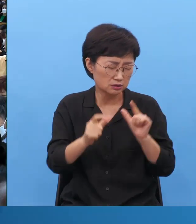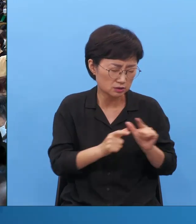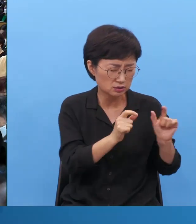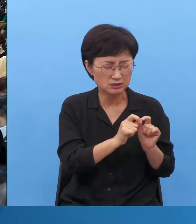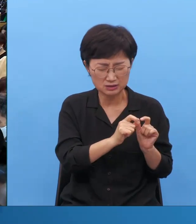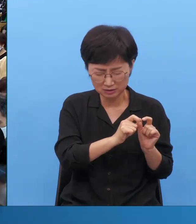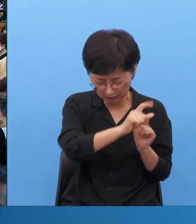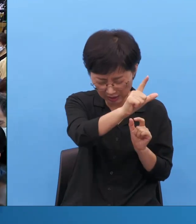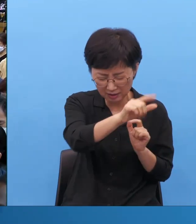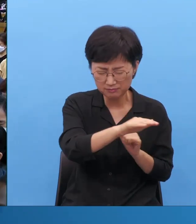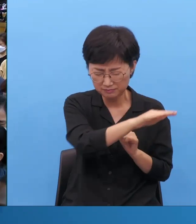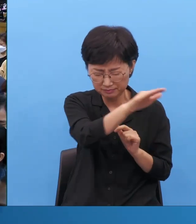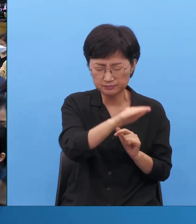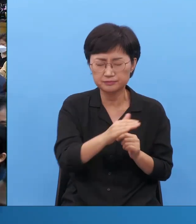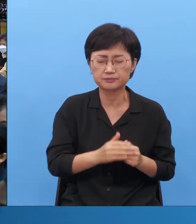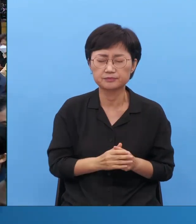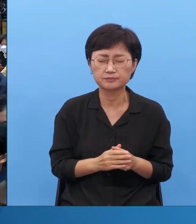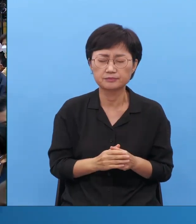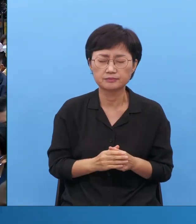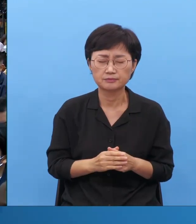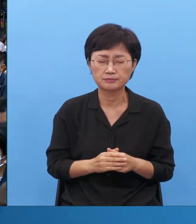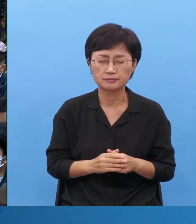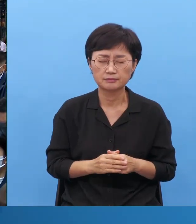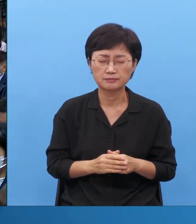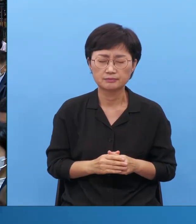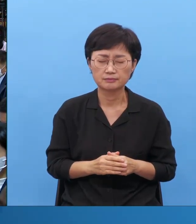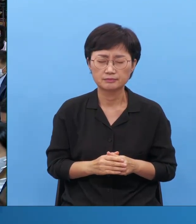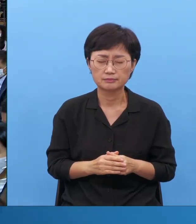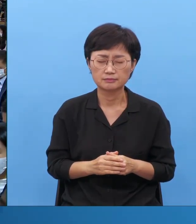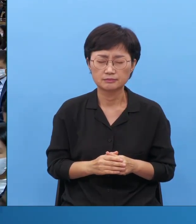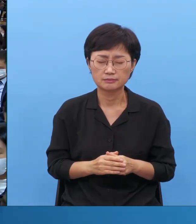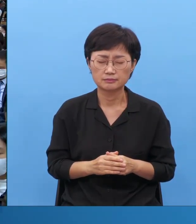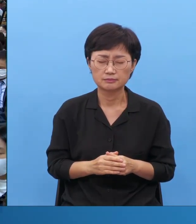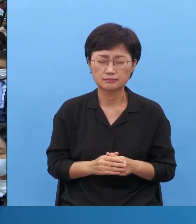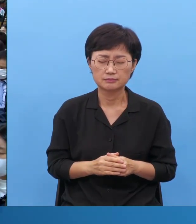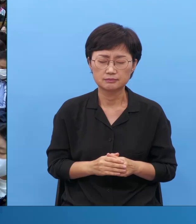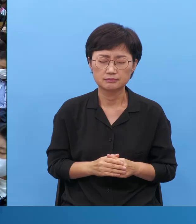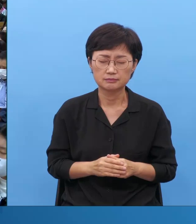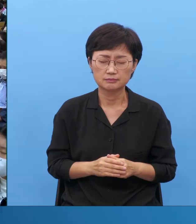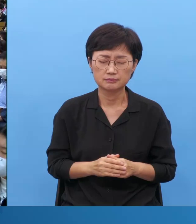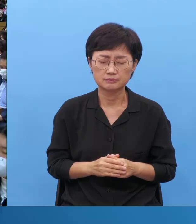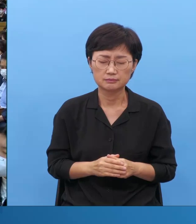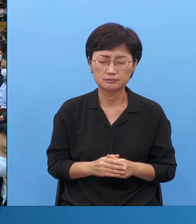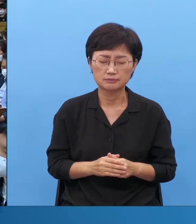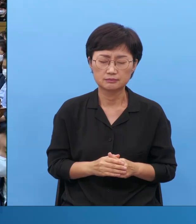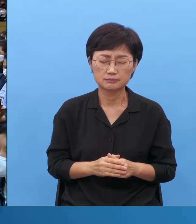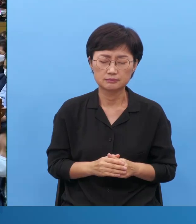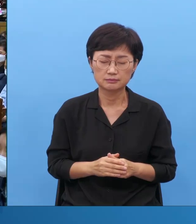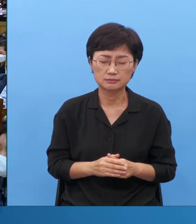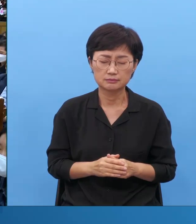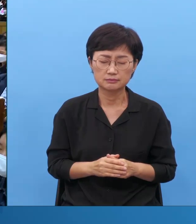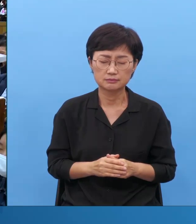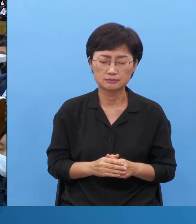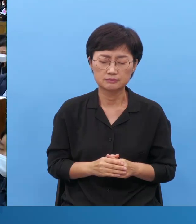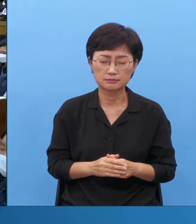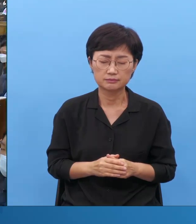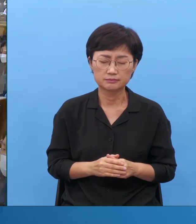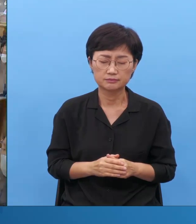They live their lives as his servants, living in the midst of destruction towards death, and centering their lives on themselves, material gain and